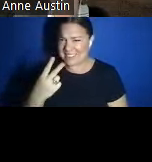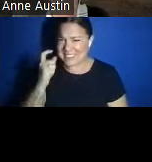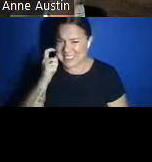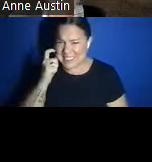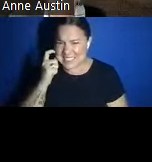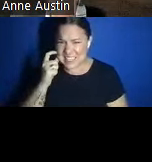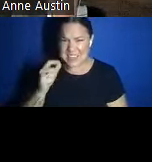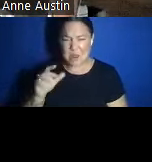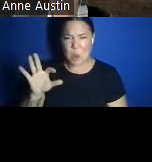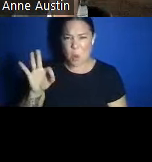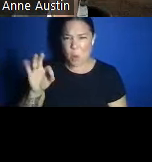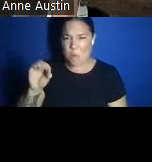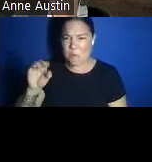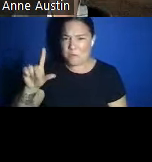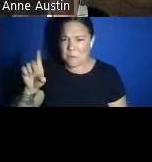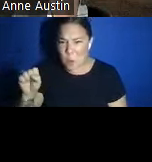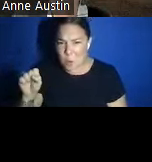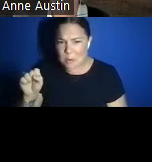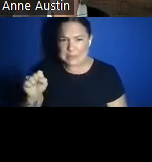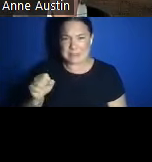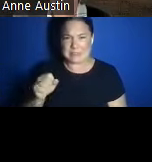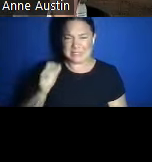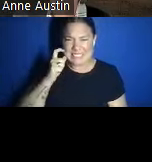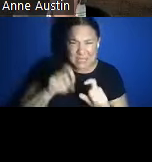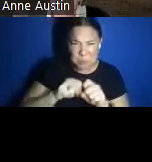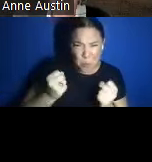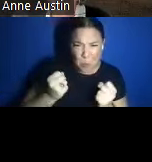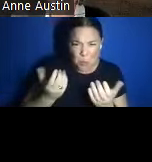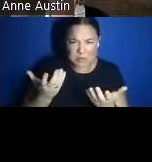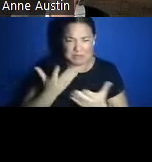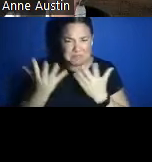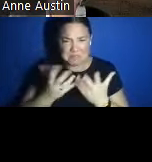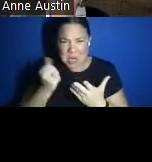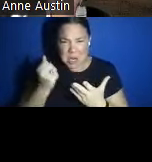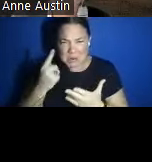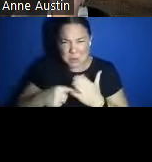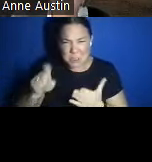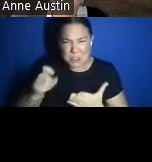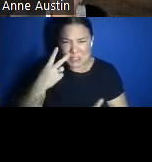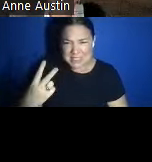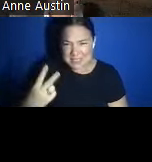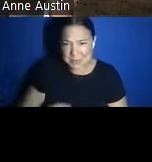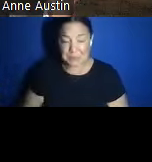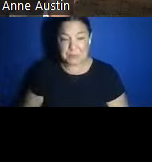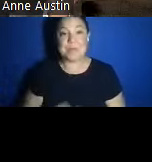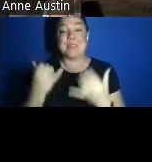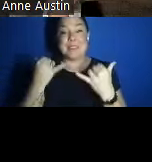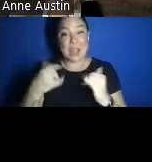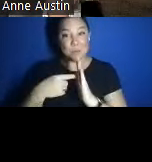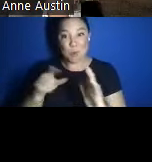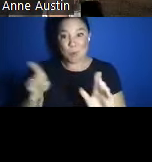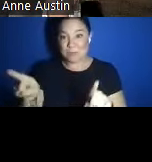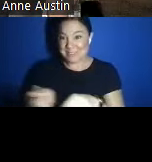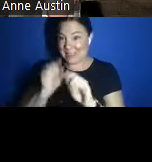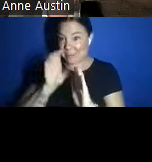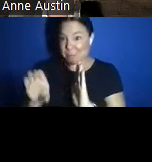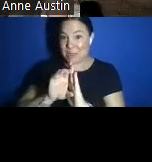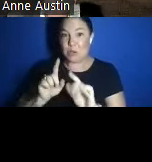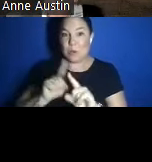folds? Is it broken? What am I supposed to see? So now let me show you the same individual, but in